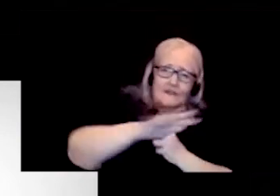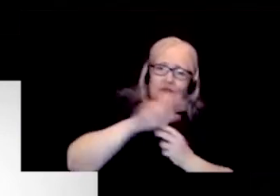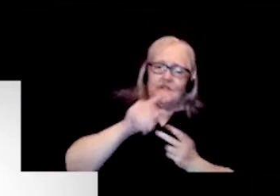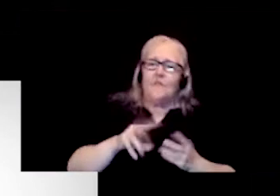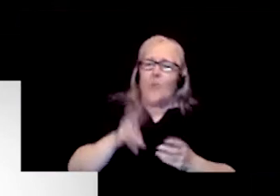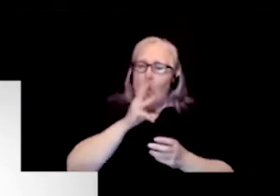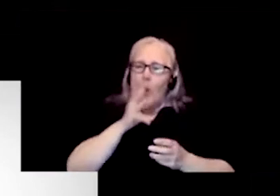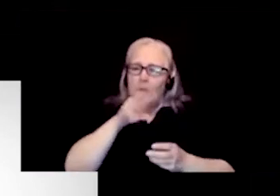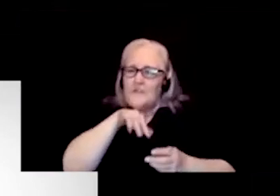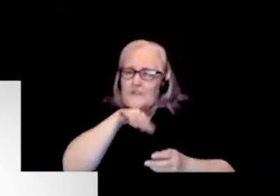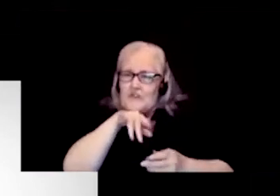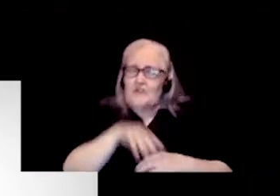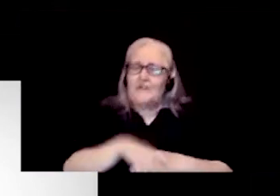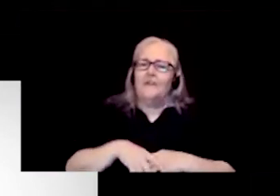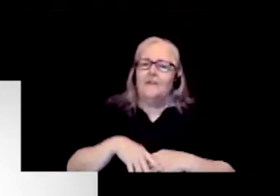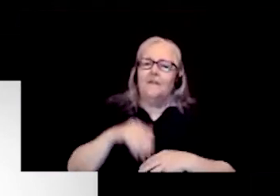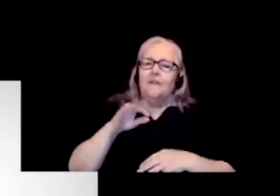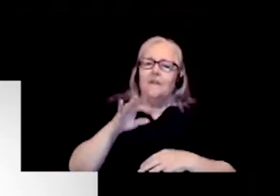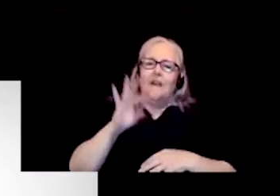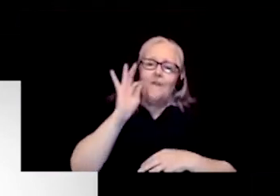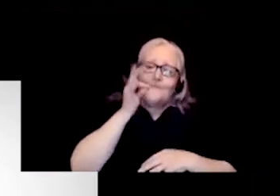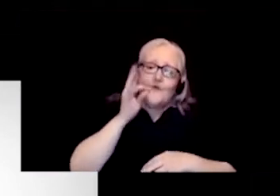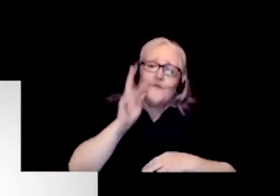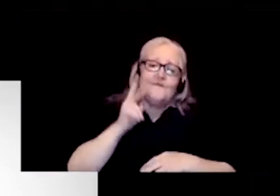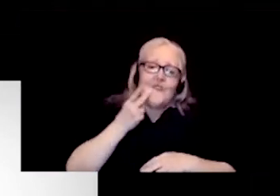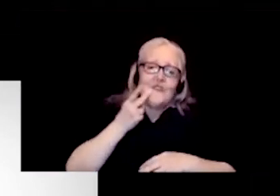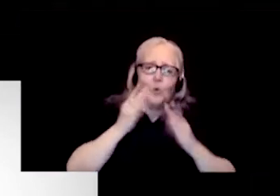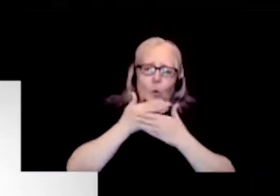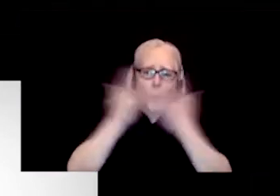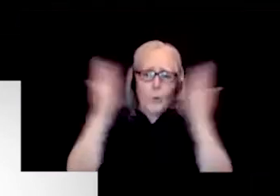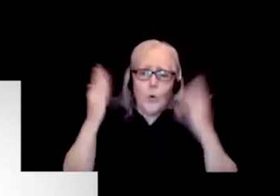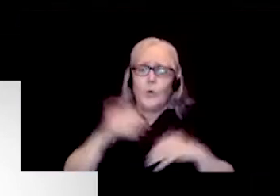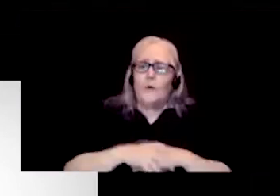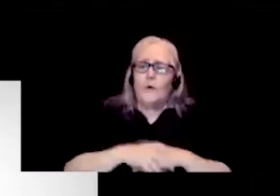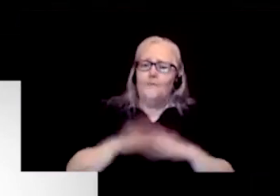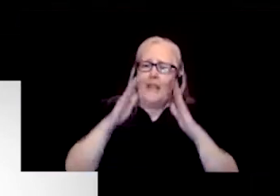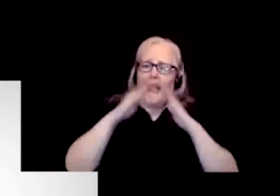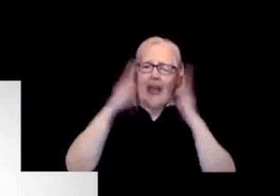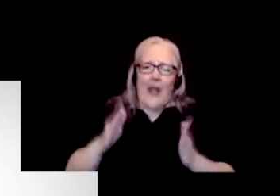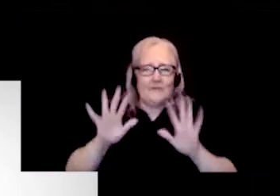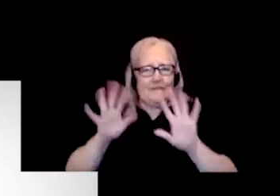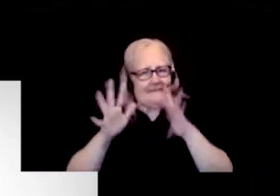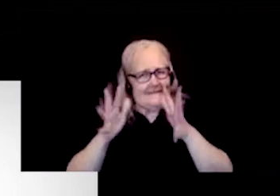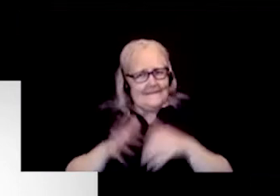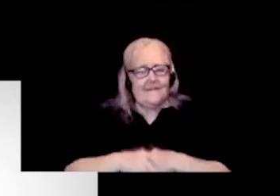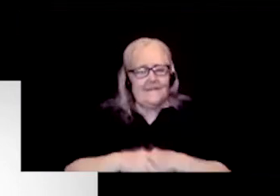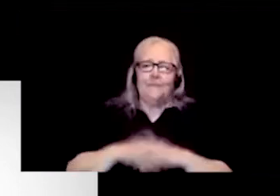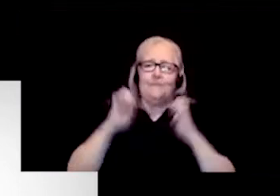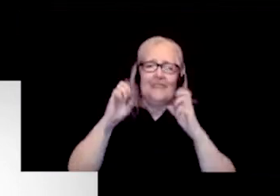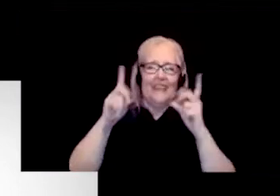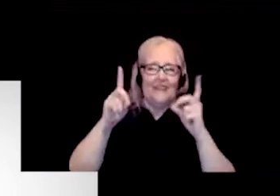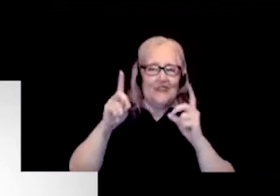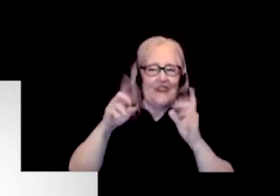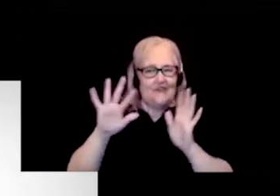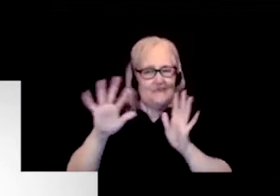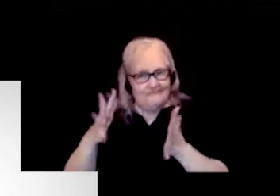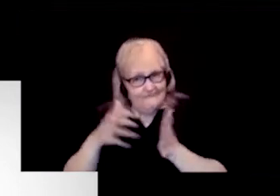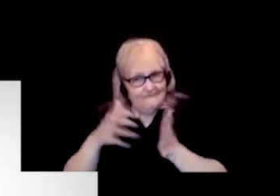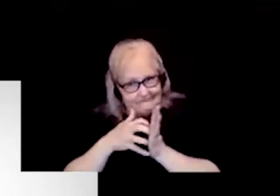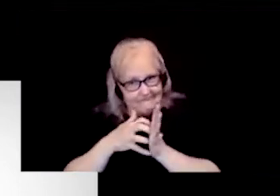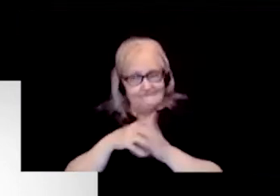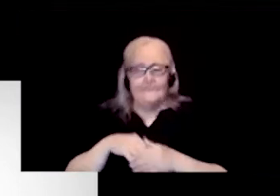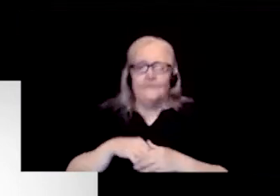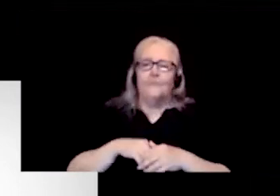and vegetables, unsafe, unsecure, and unstable housing, poor quality education, inaccessible